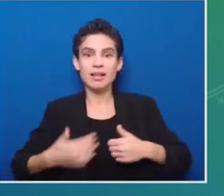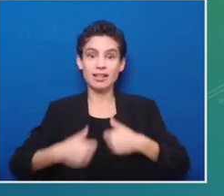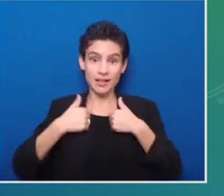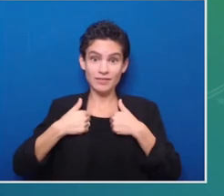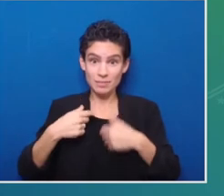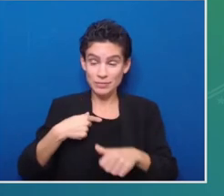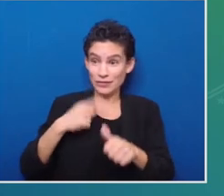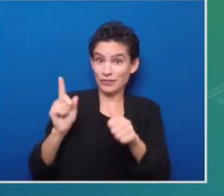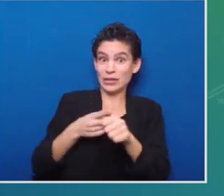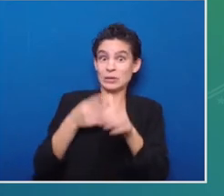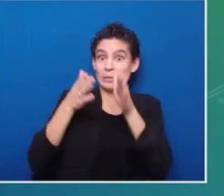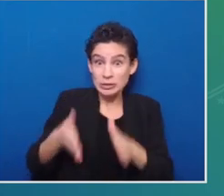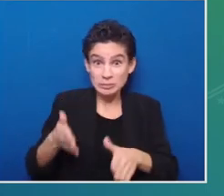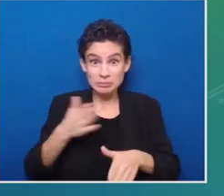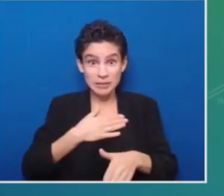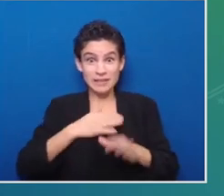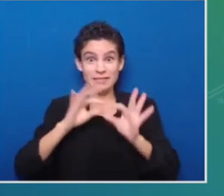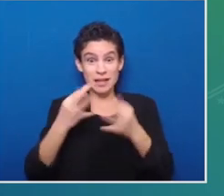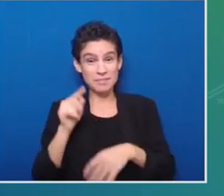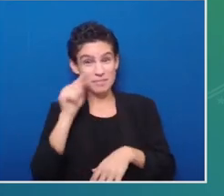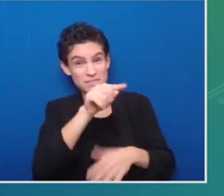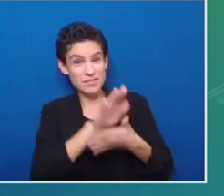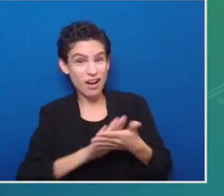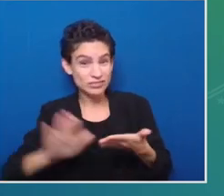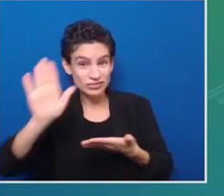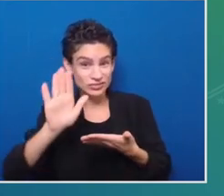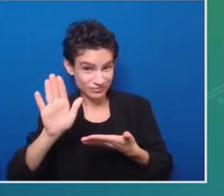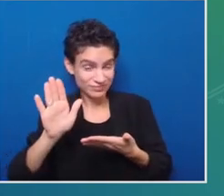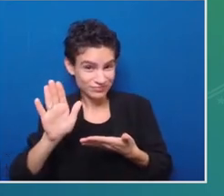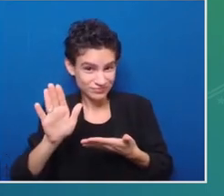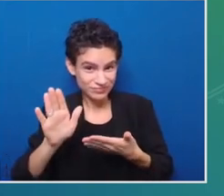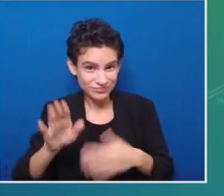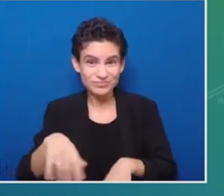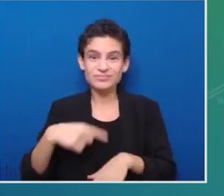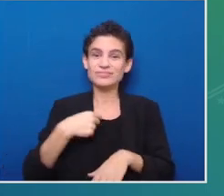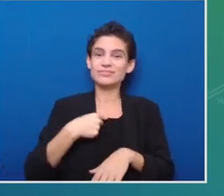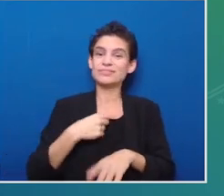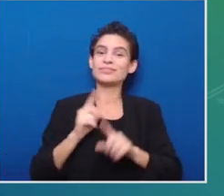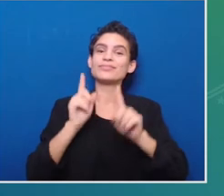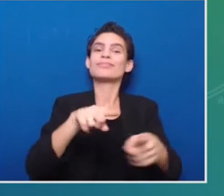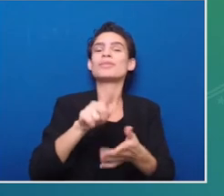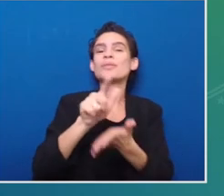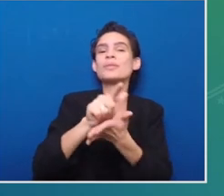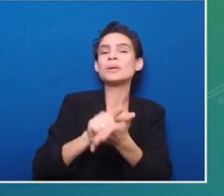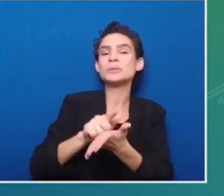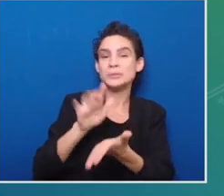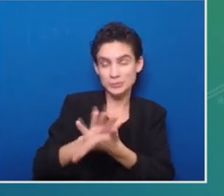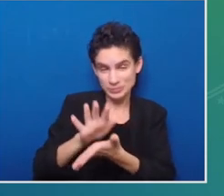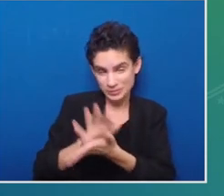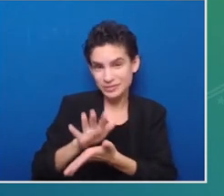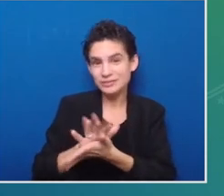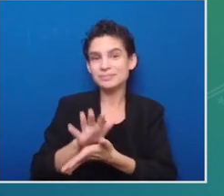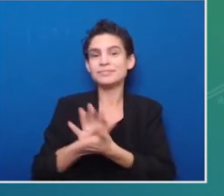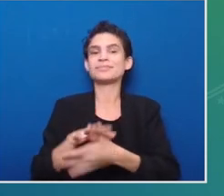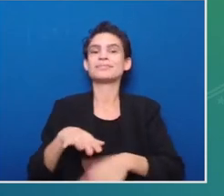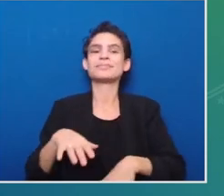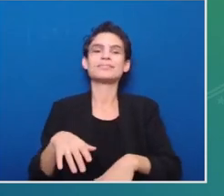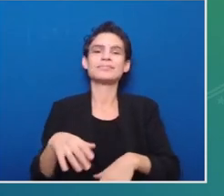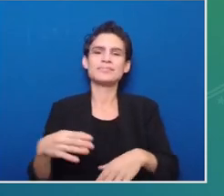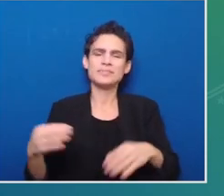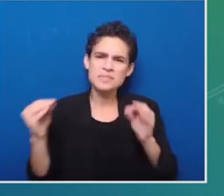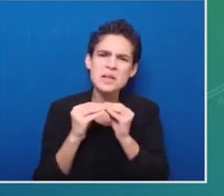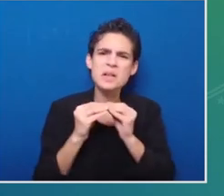my family to go to college. I attended law school, and at each stage, I was aware of how different the world I